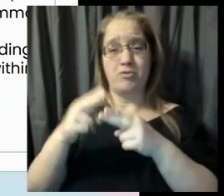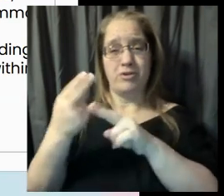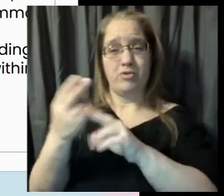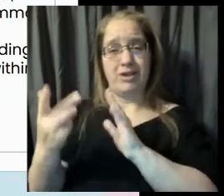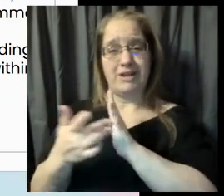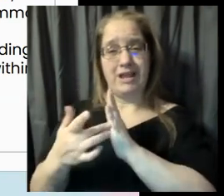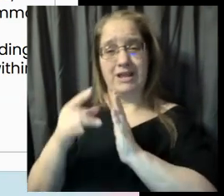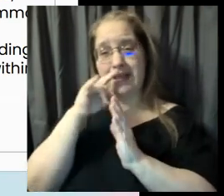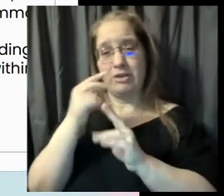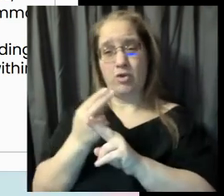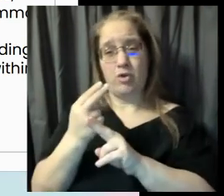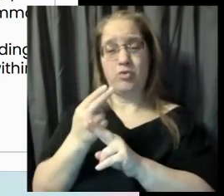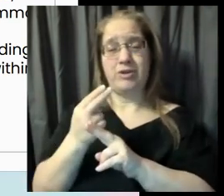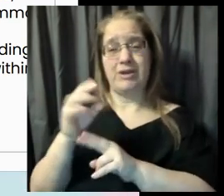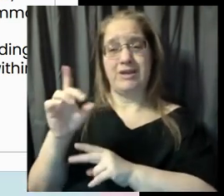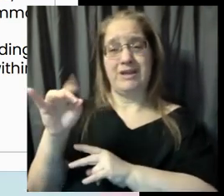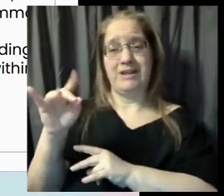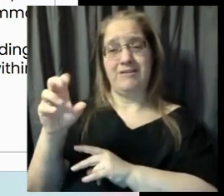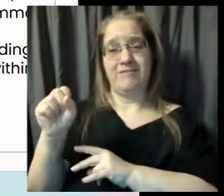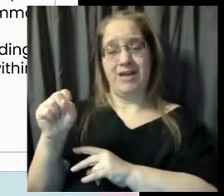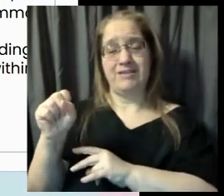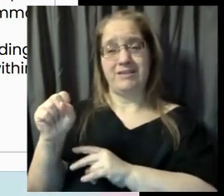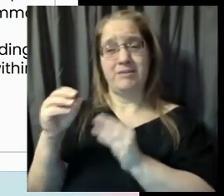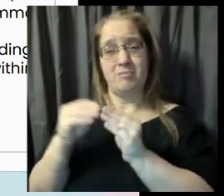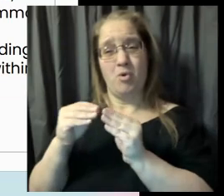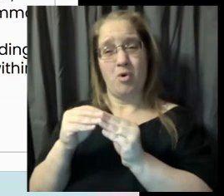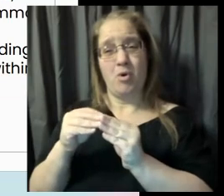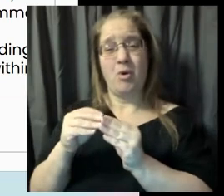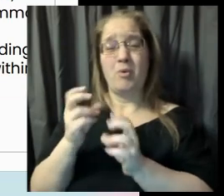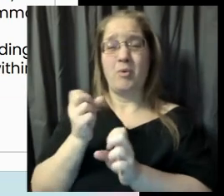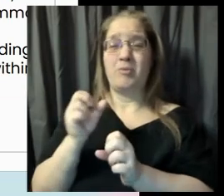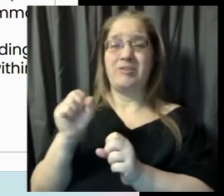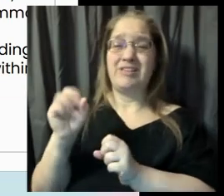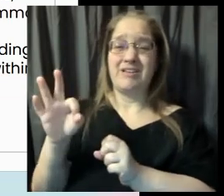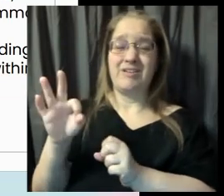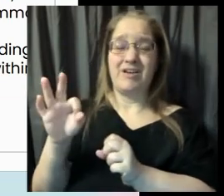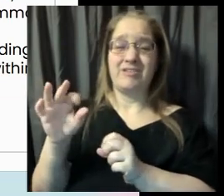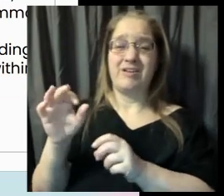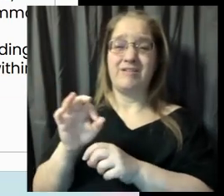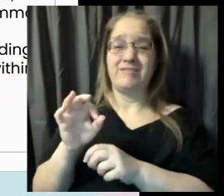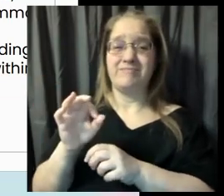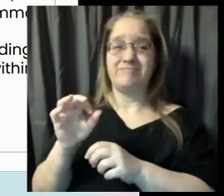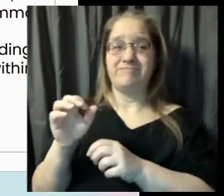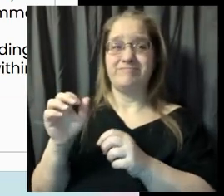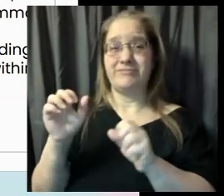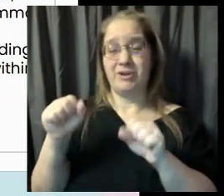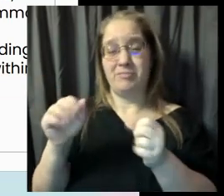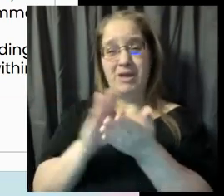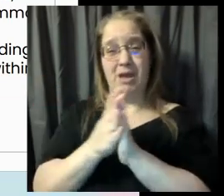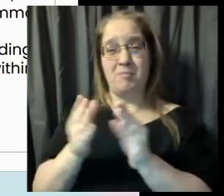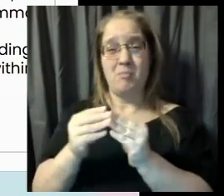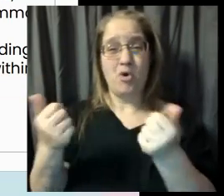on devices, which can make these executive function difficulties even more challenging. Technology has been seen to